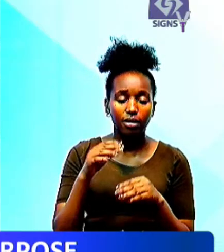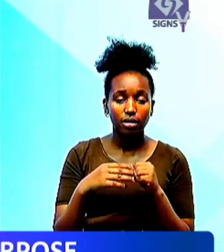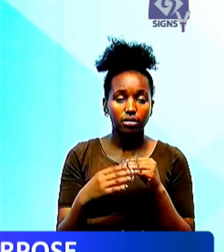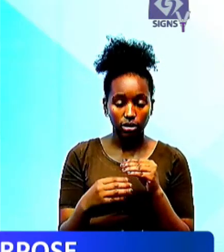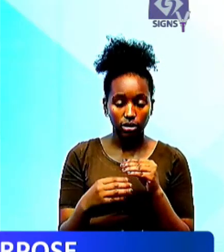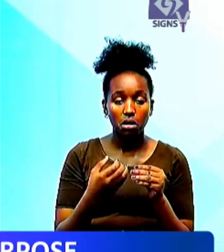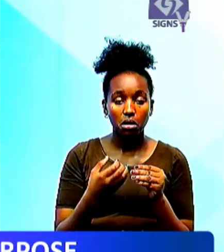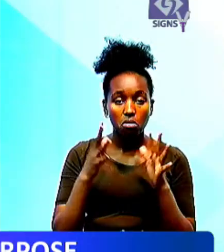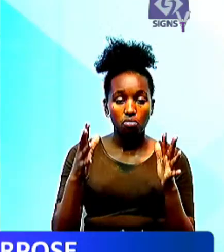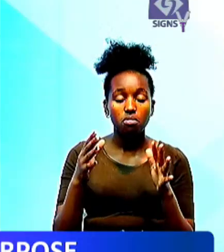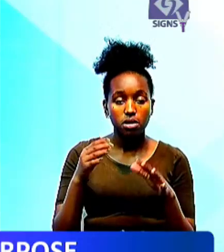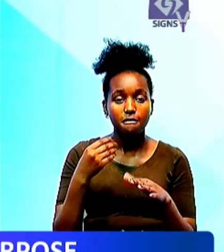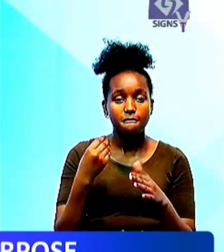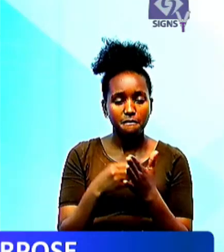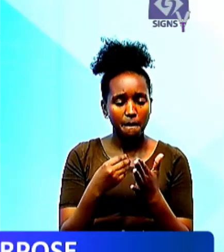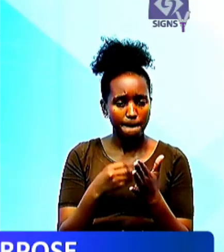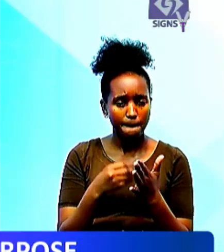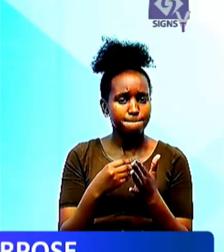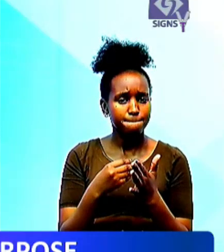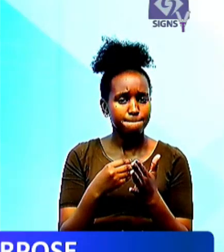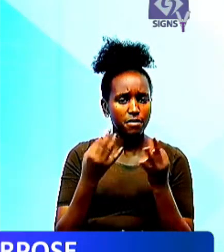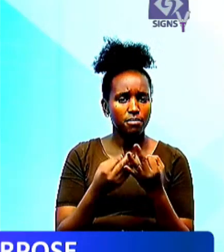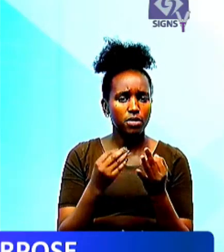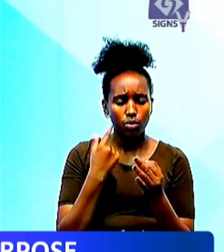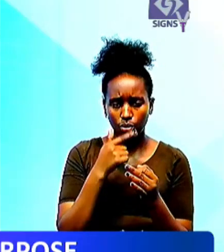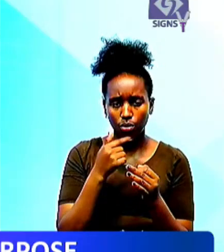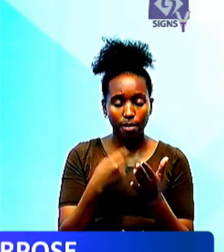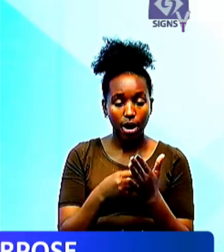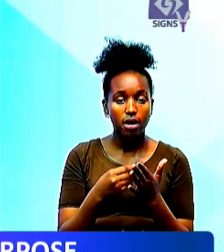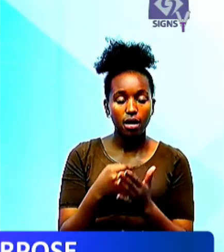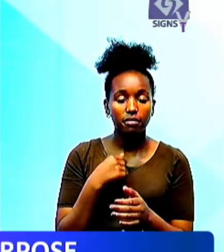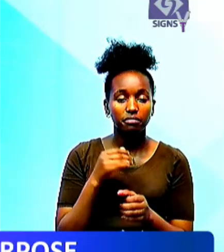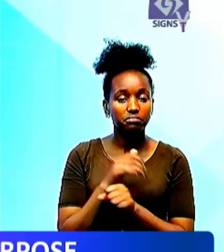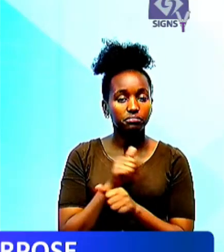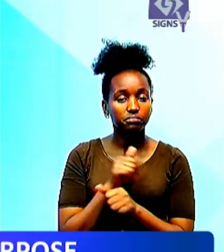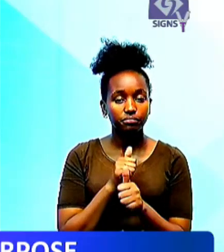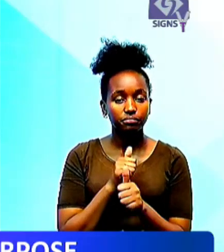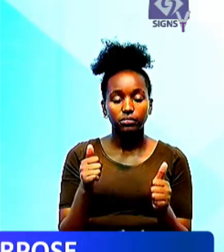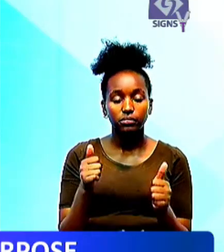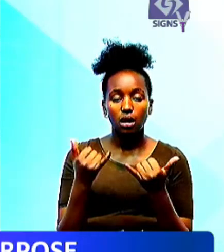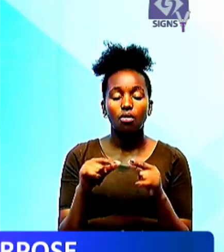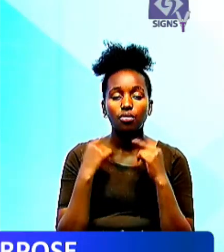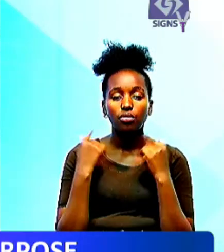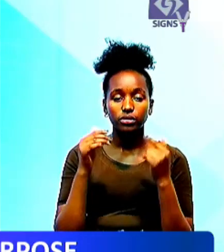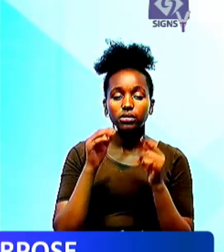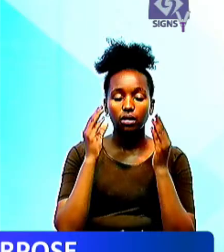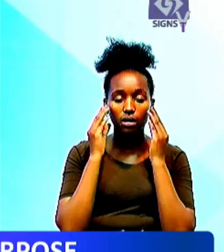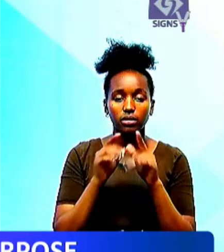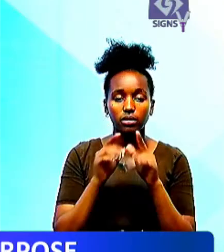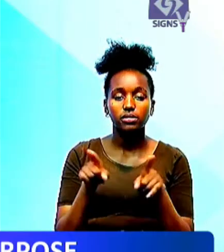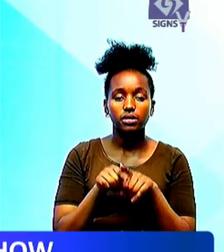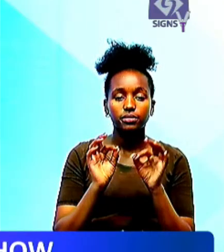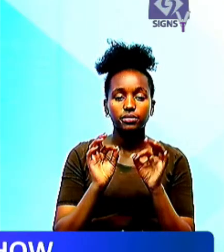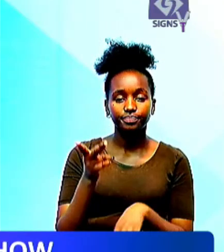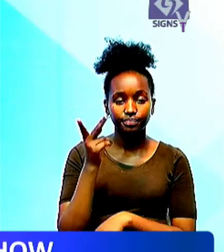those well-off families for our children. I've been your host, Alan Hubbard. Sign